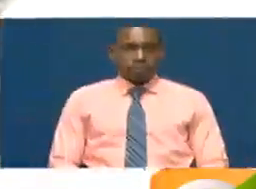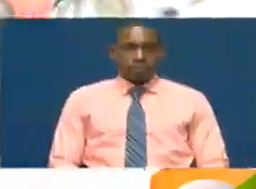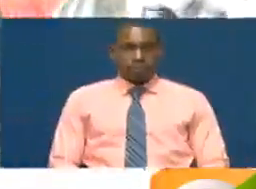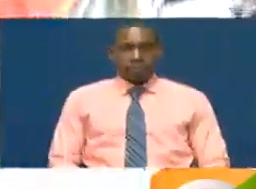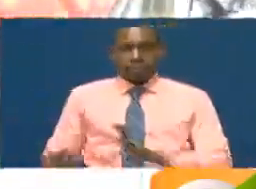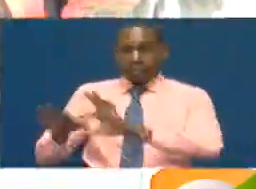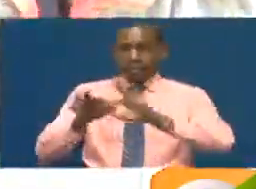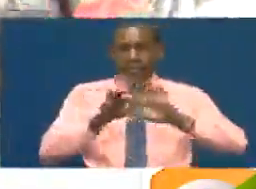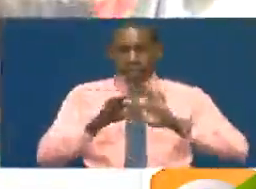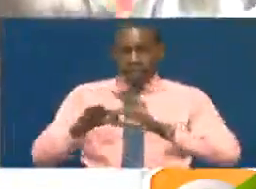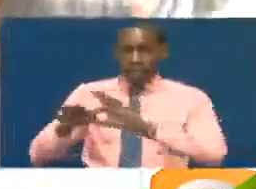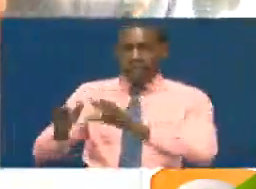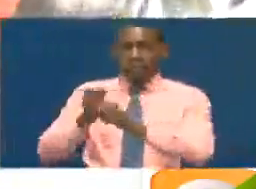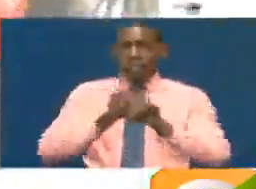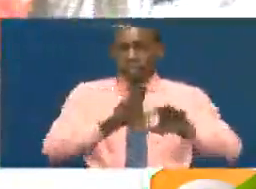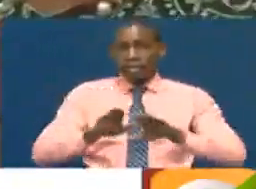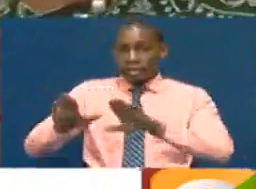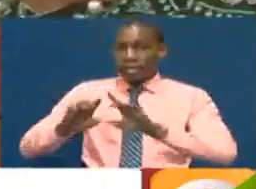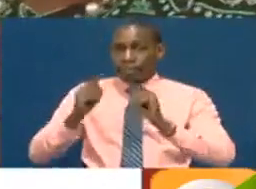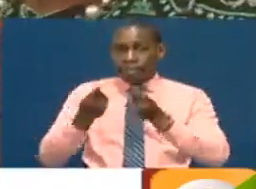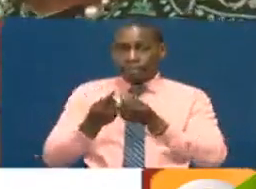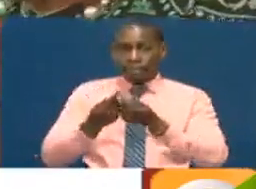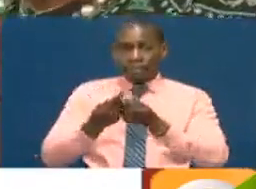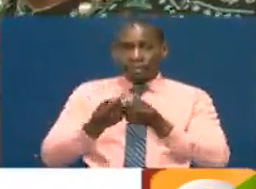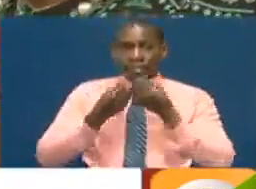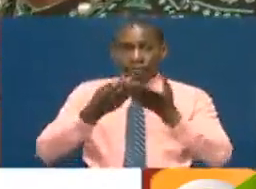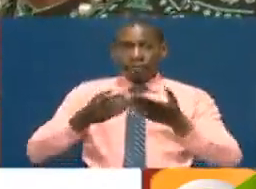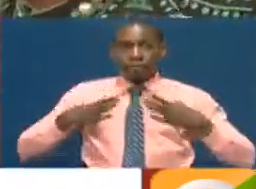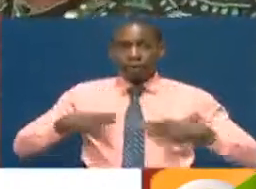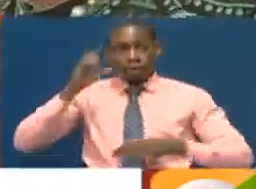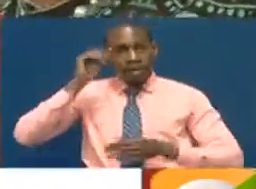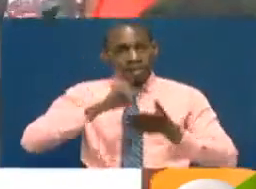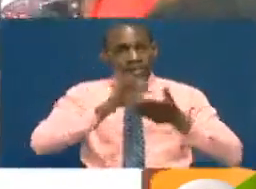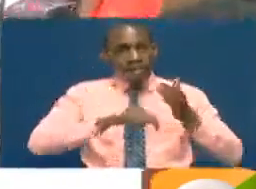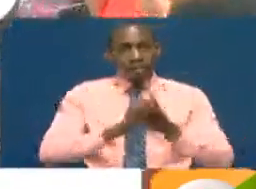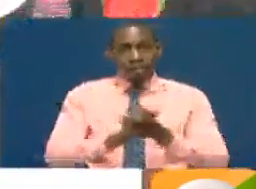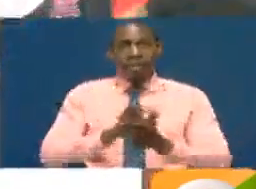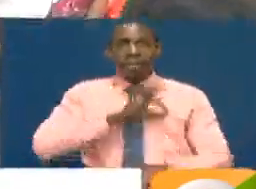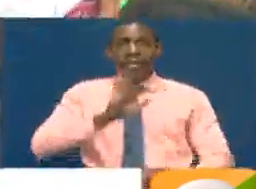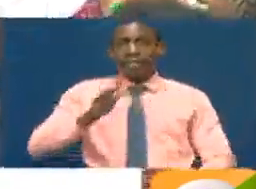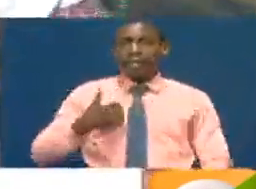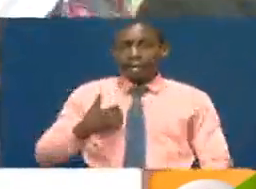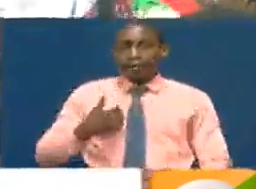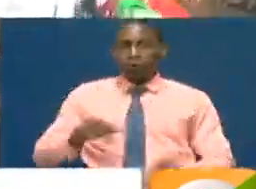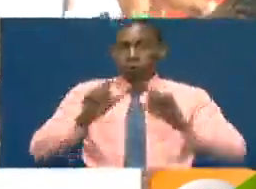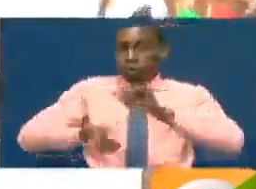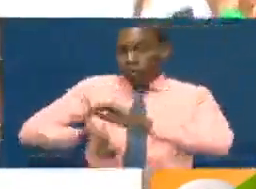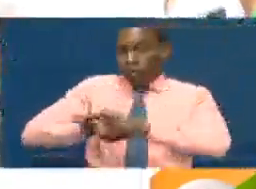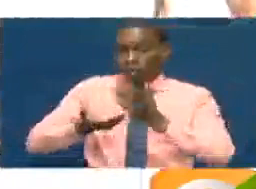The Azimio la Umoja One Kenya campaign team told coastal residents that they will benefit from what they